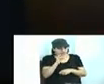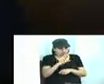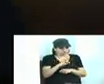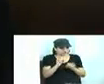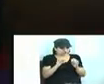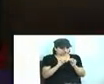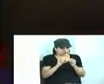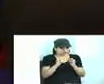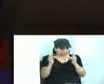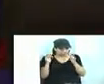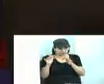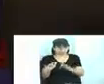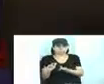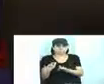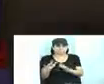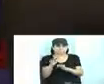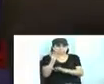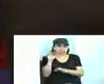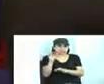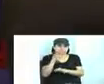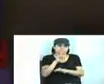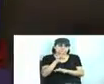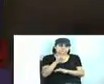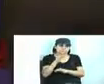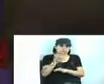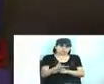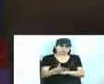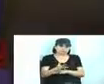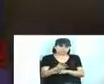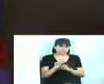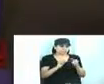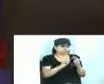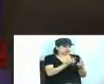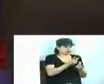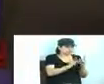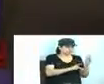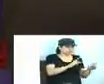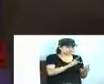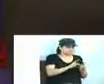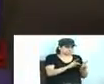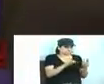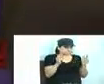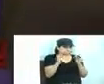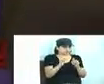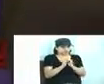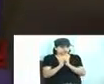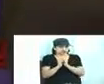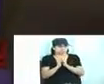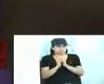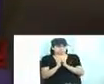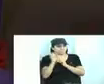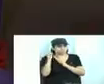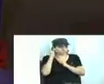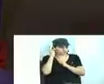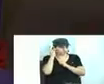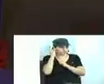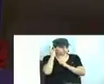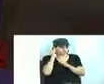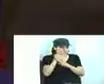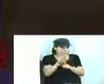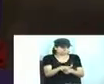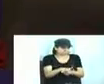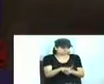present, and a group of people who are gathered together for some sort of political or oppressive agenda or